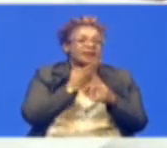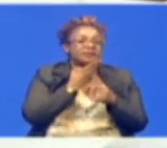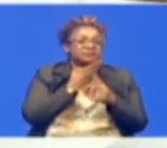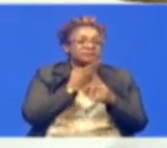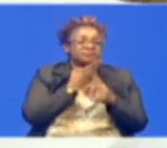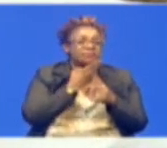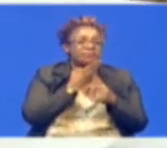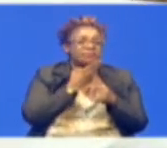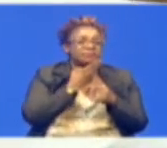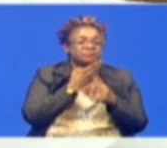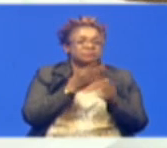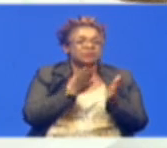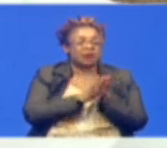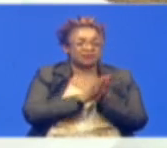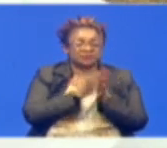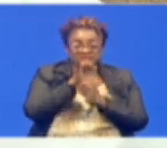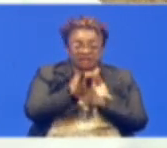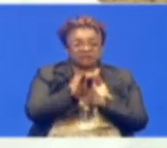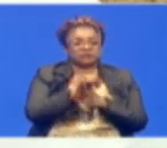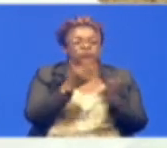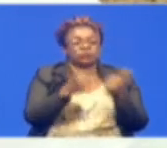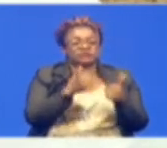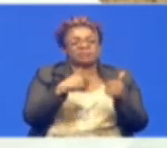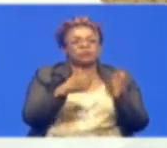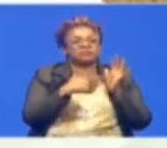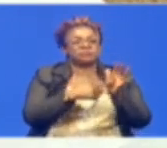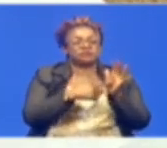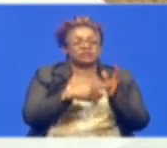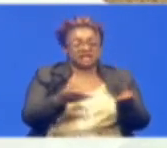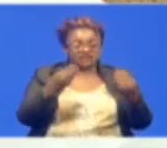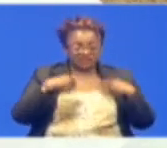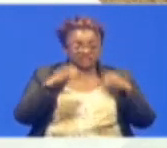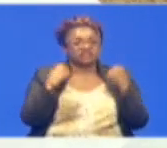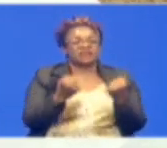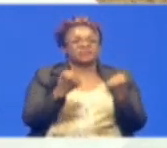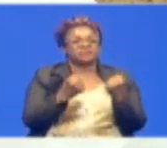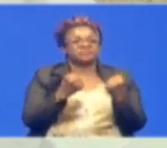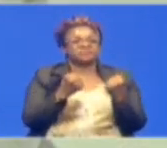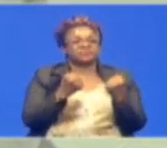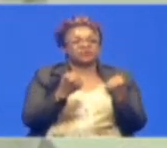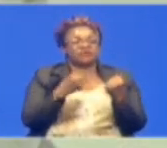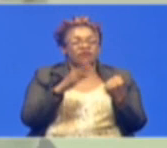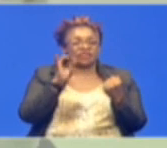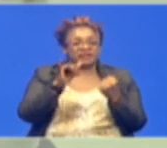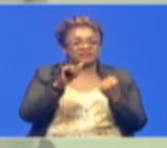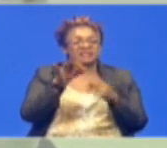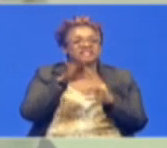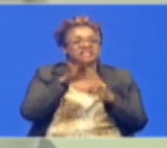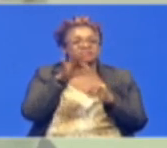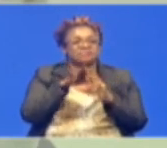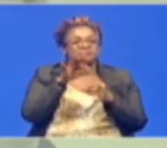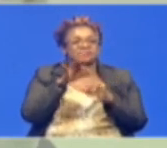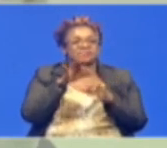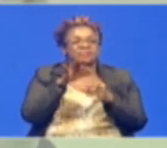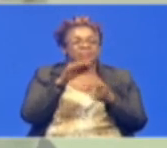color, and the actual tasting bit, which I will demonstrate, will give us the strength and the briskness of the liquor. First of all, looks at the